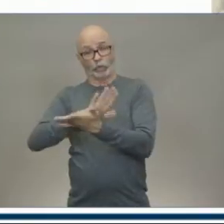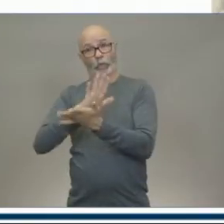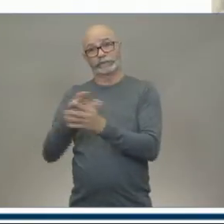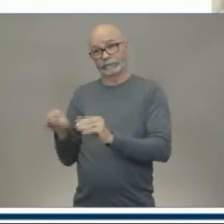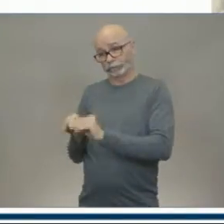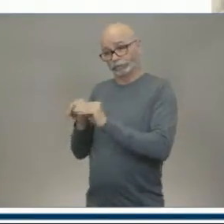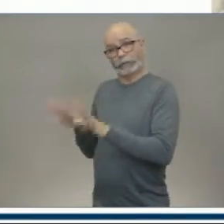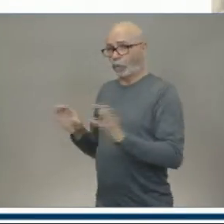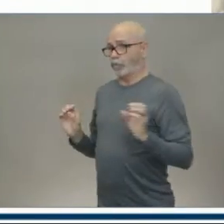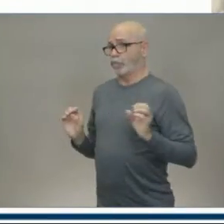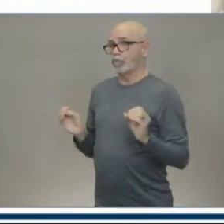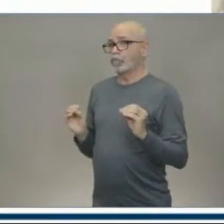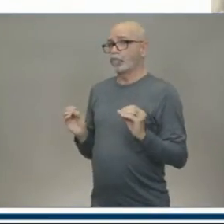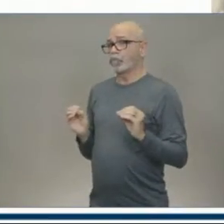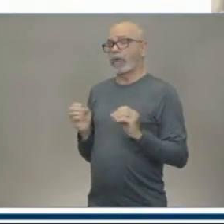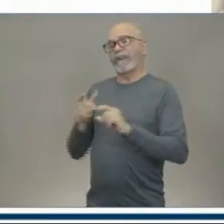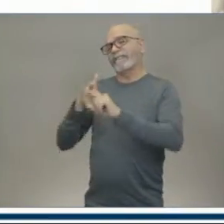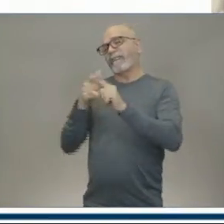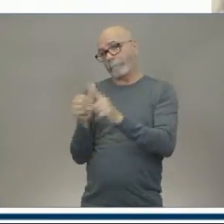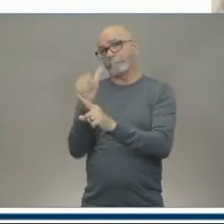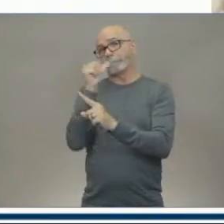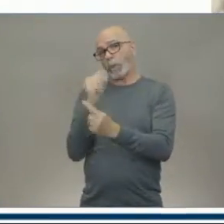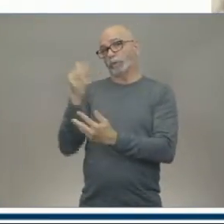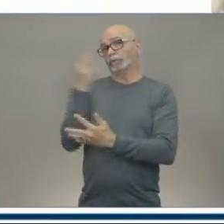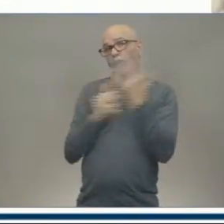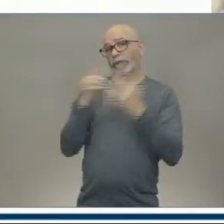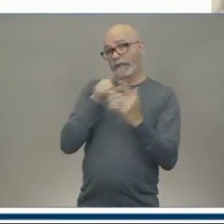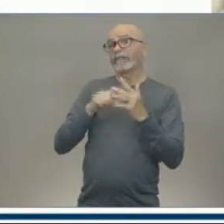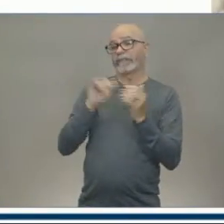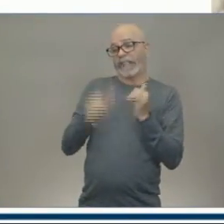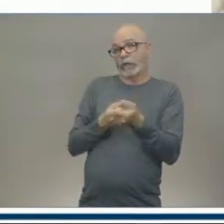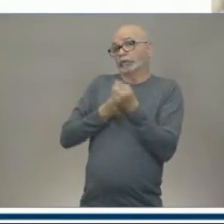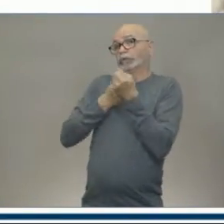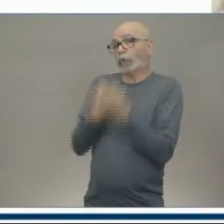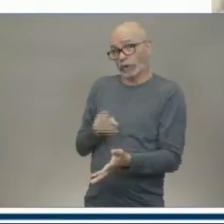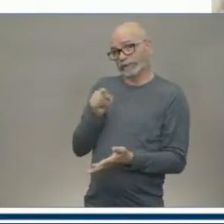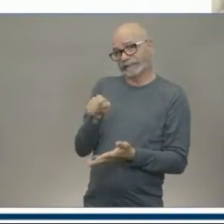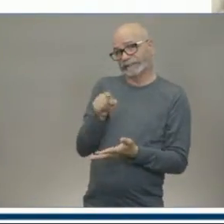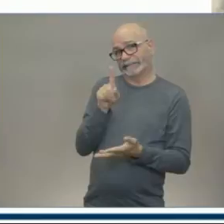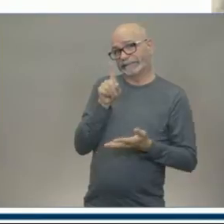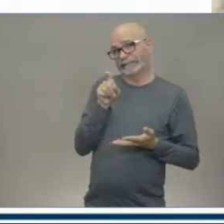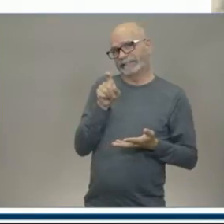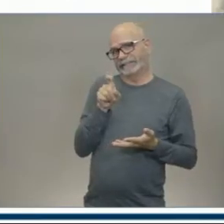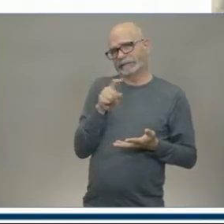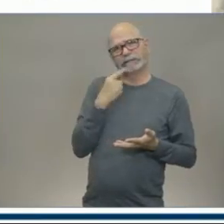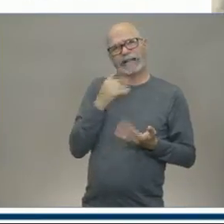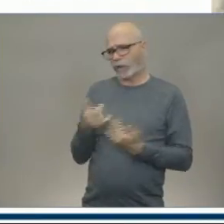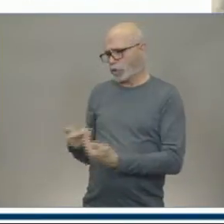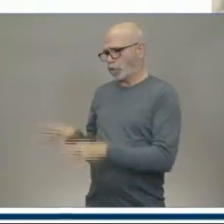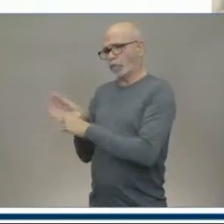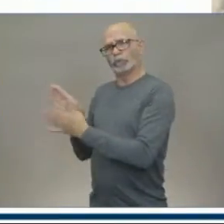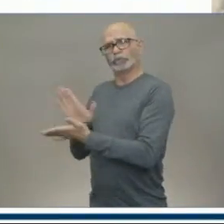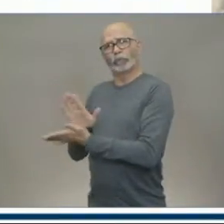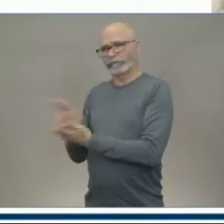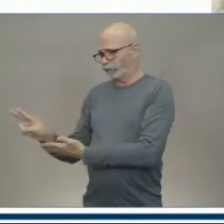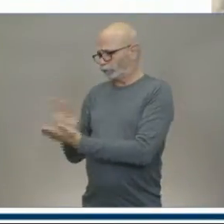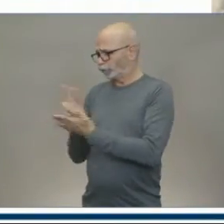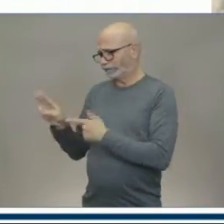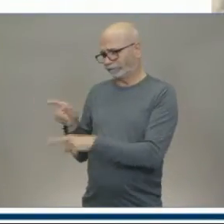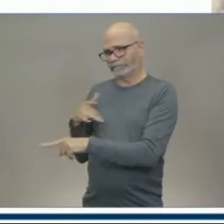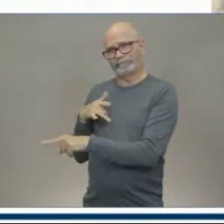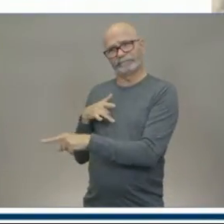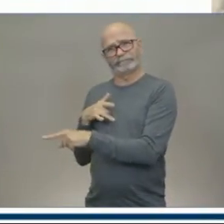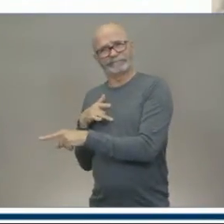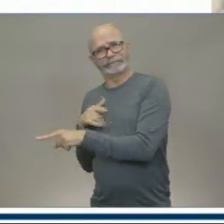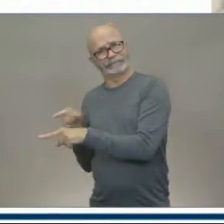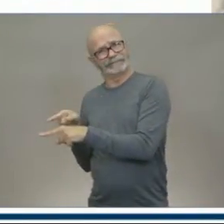these recommendations really say that those several week closures, or these couple week closures, aren't actually affecting the